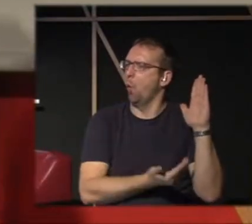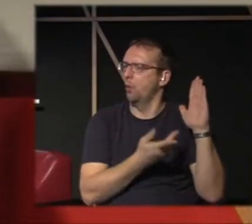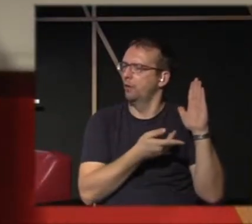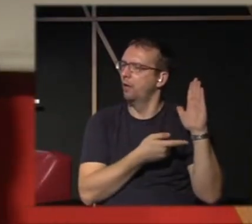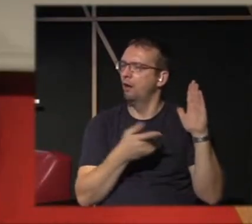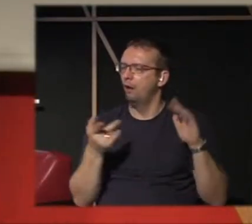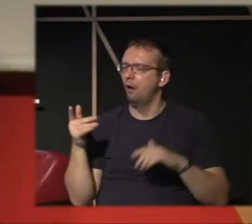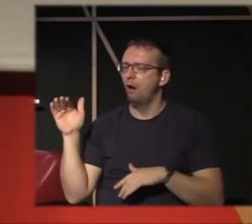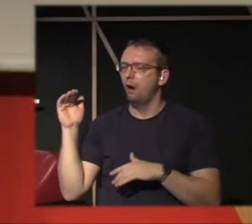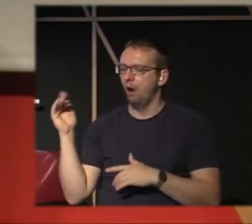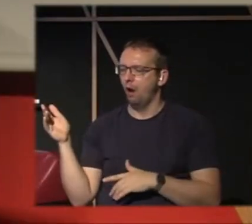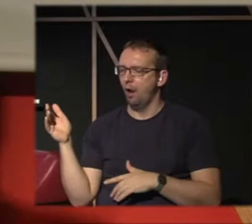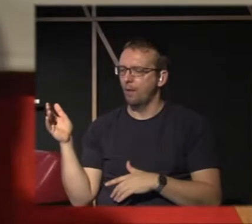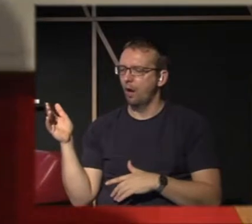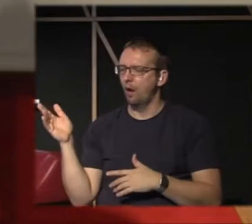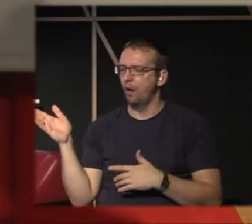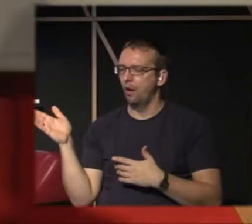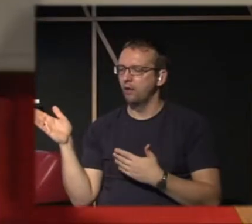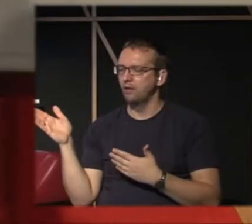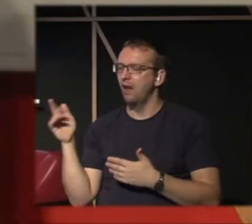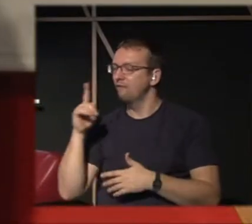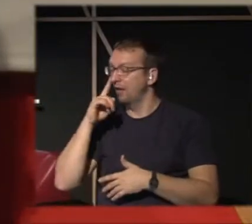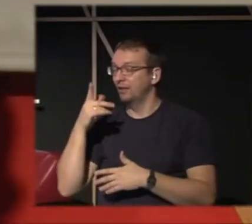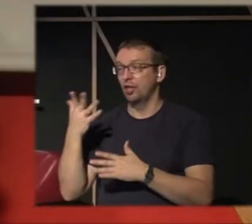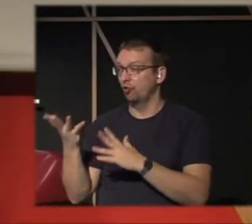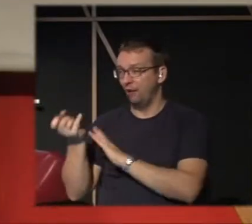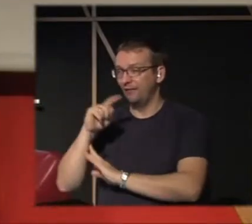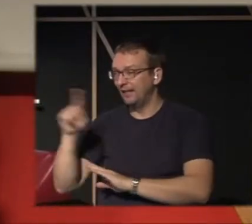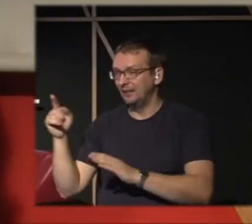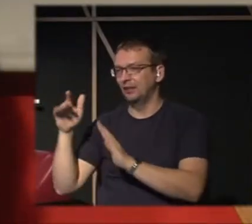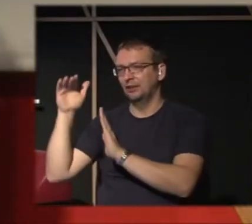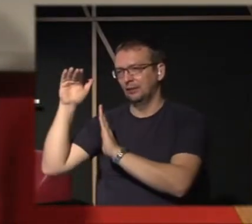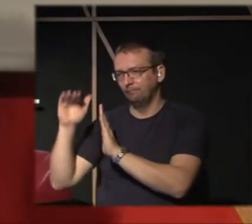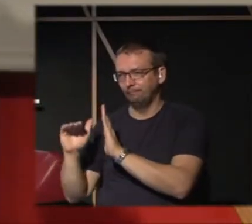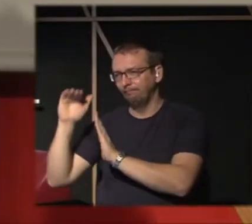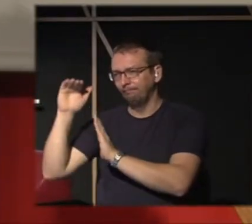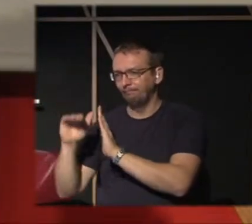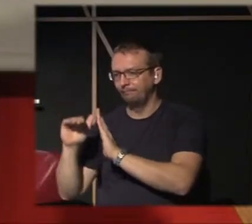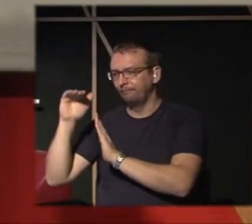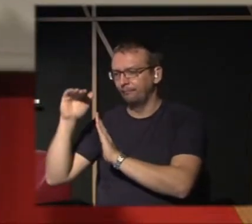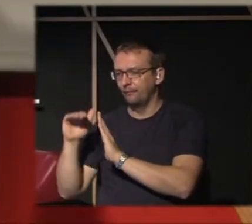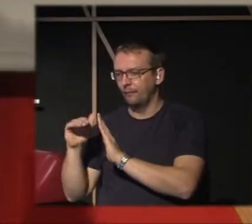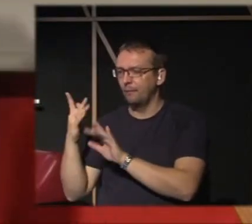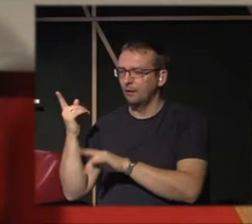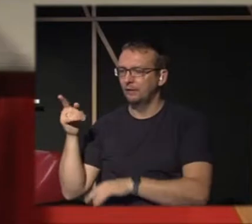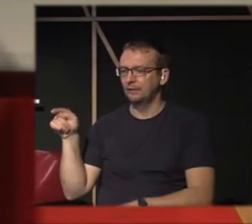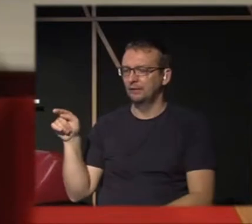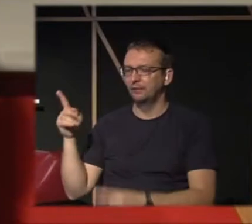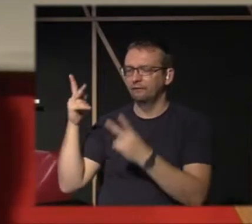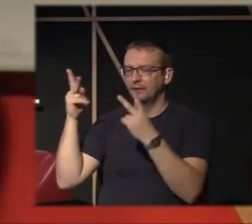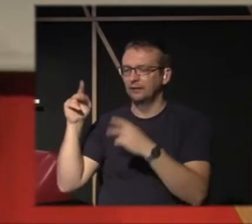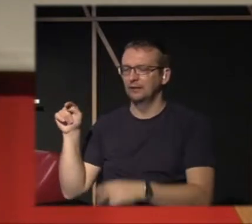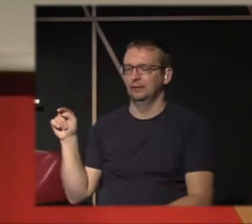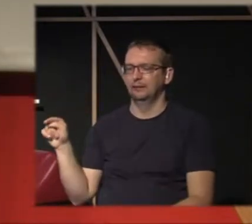guaranteed sidelines. The learning from Euro 2016 was that yes, we had